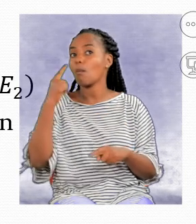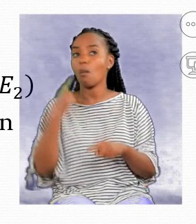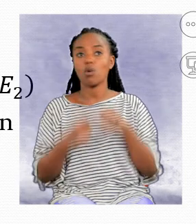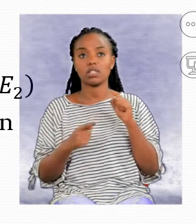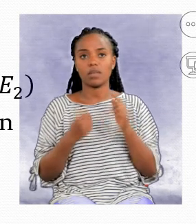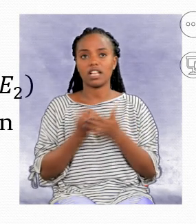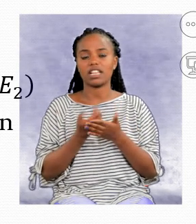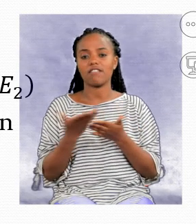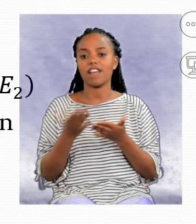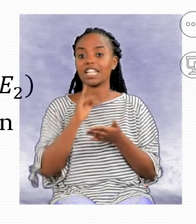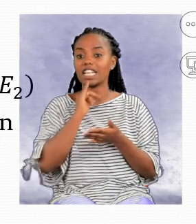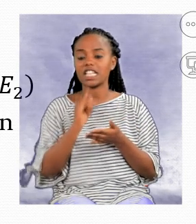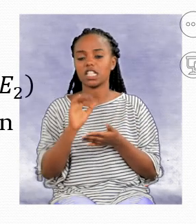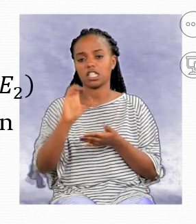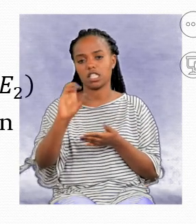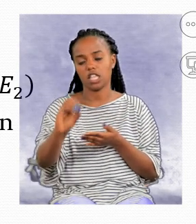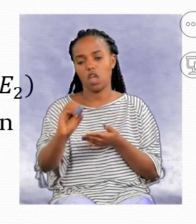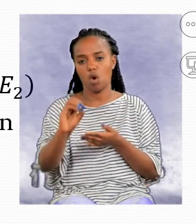is this